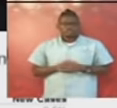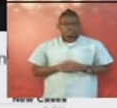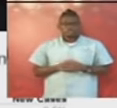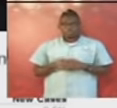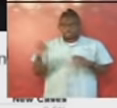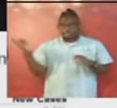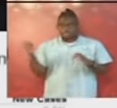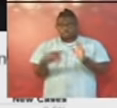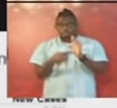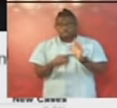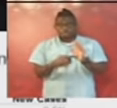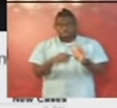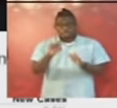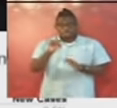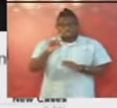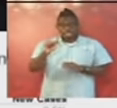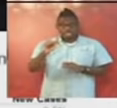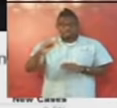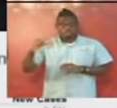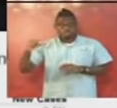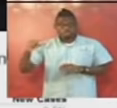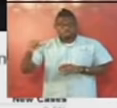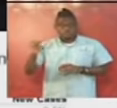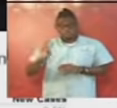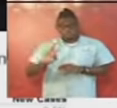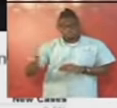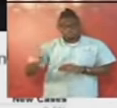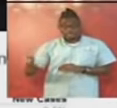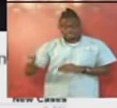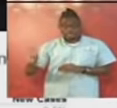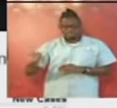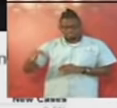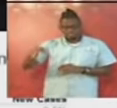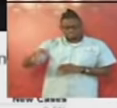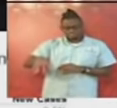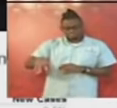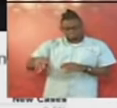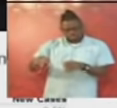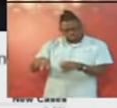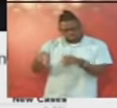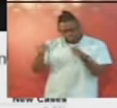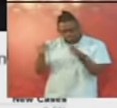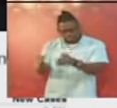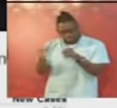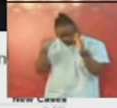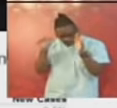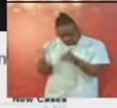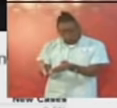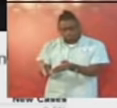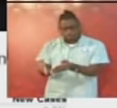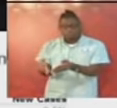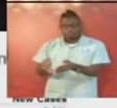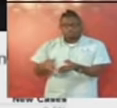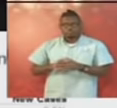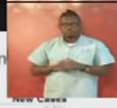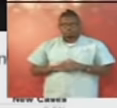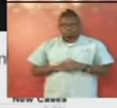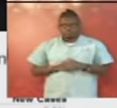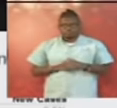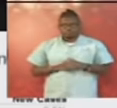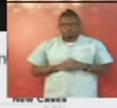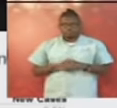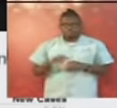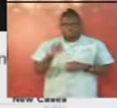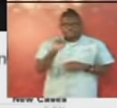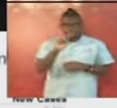West. It gives a little different. I had shown Victoria in a previous press conference and County Caroni. So when we see again, we look at St. George West, new